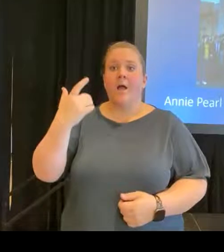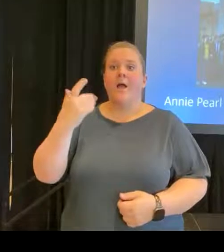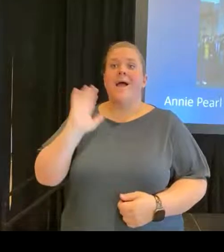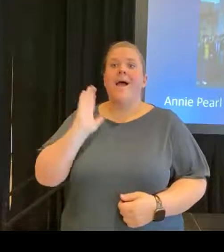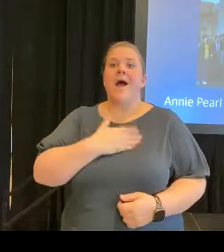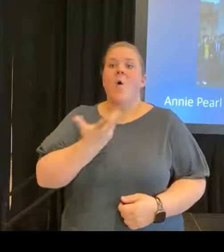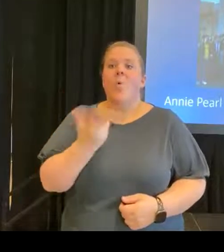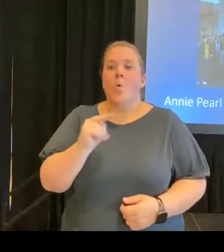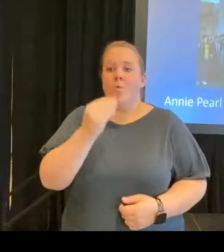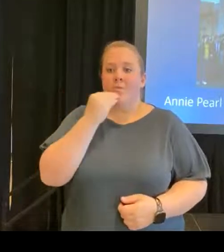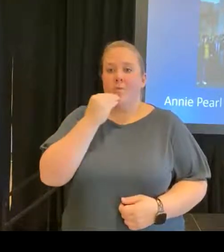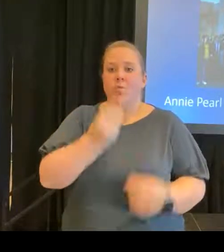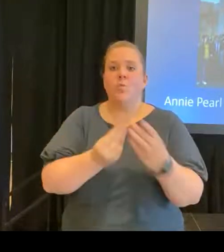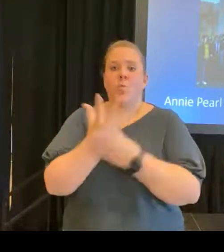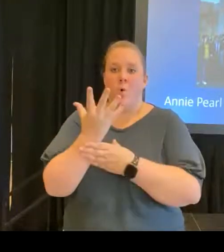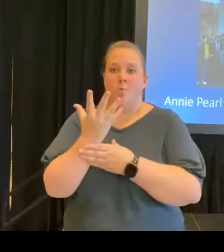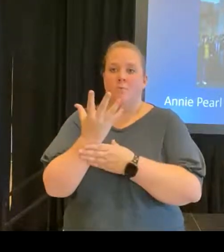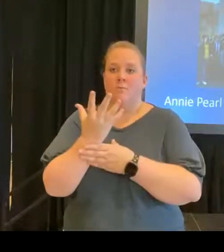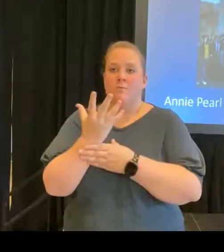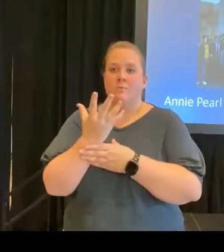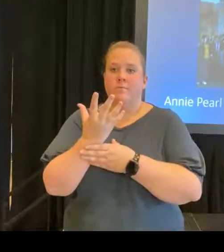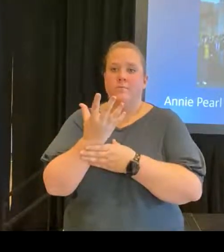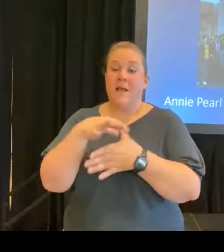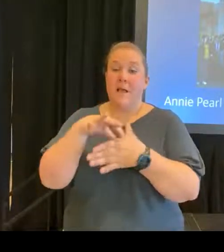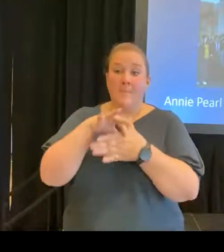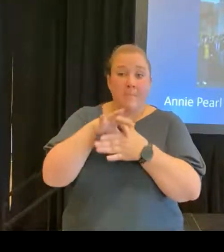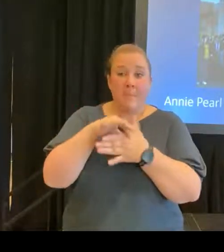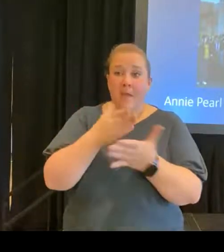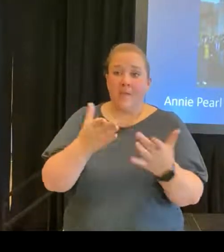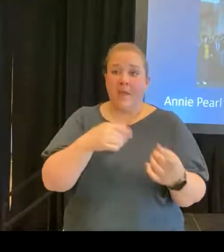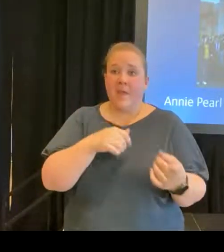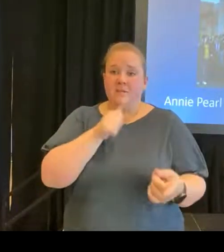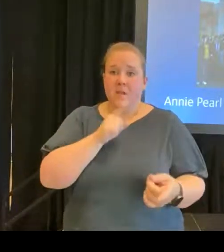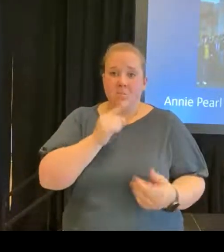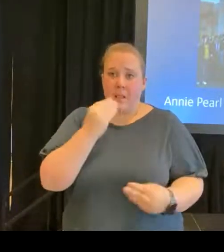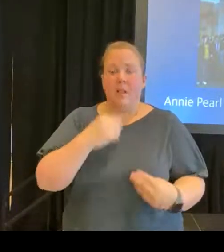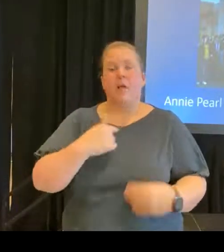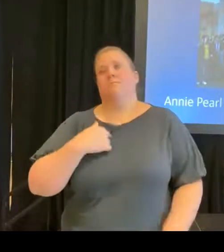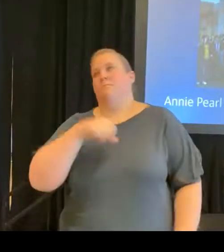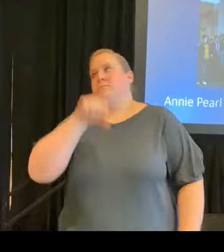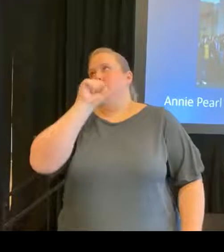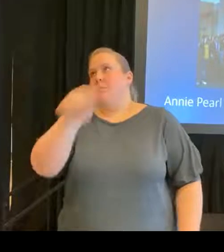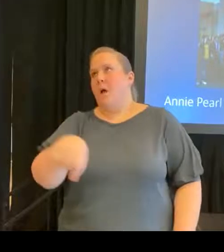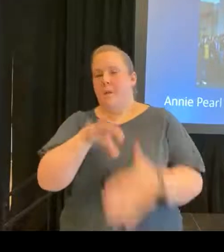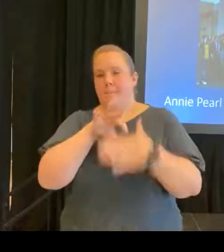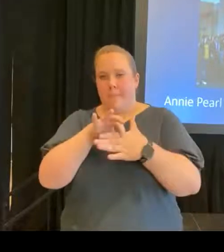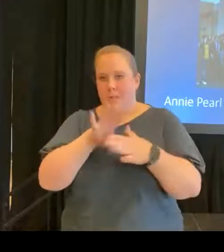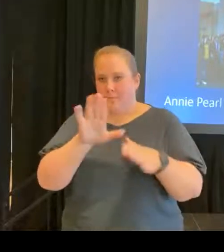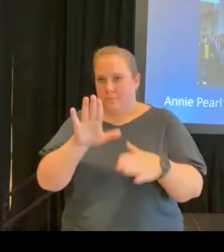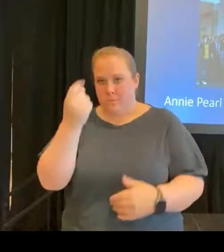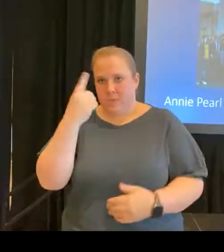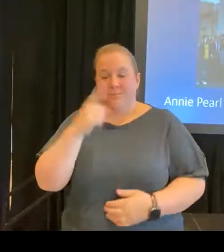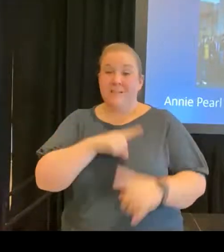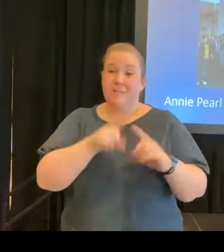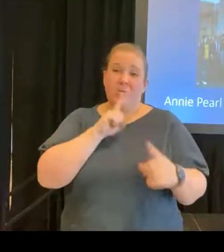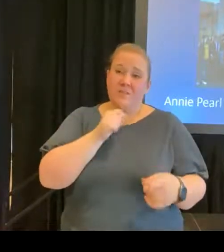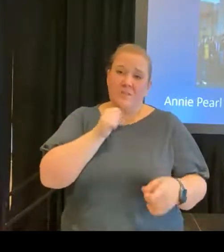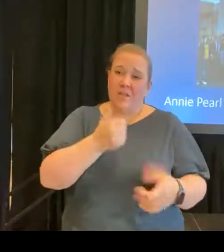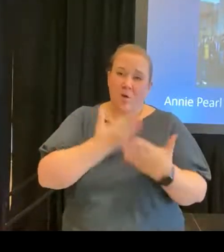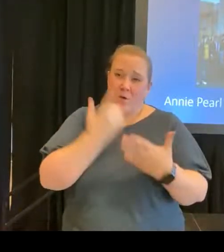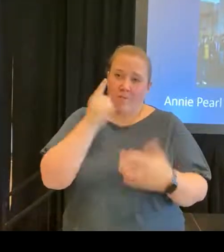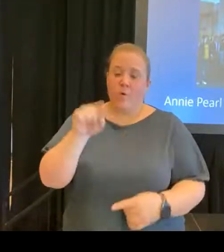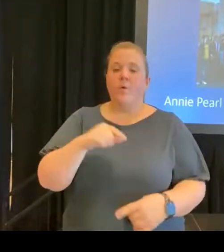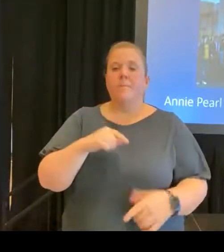own food. We didn't eat much meat. Meat is not really good. I love meat, but really meat is not good for you. But